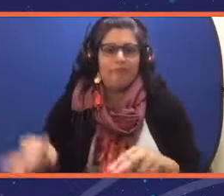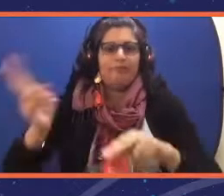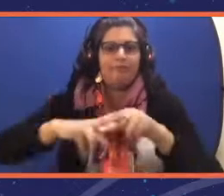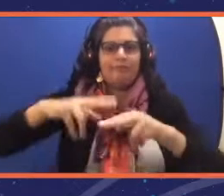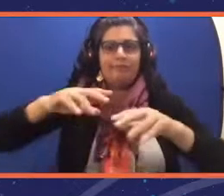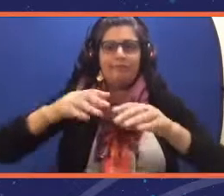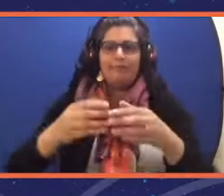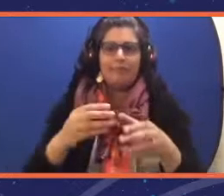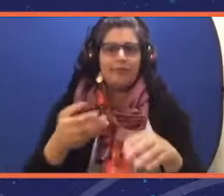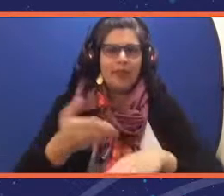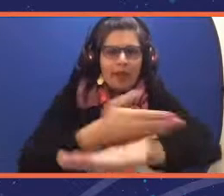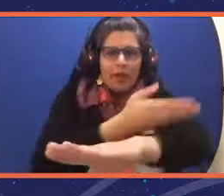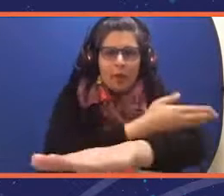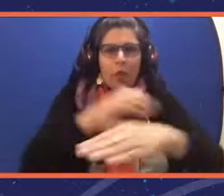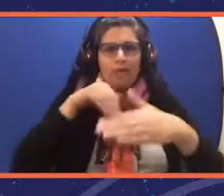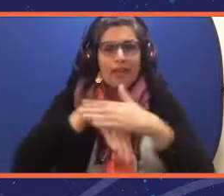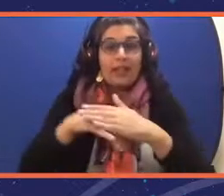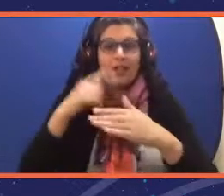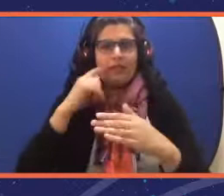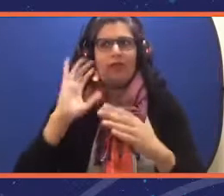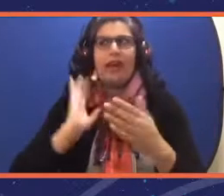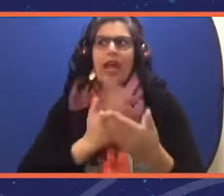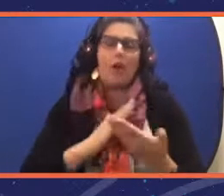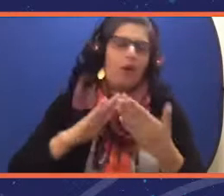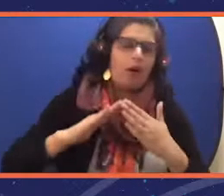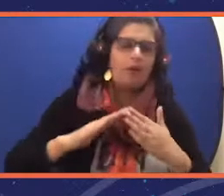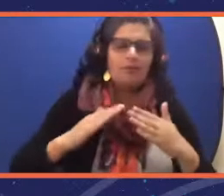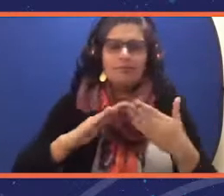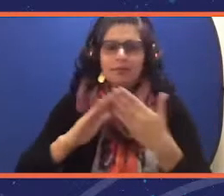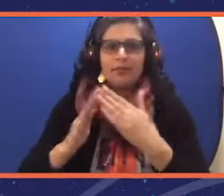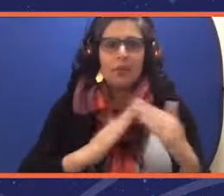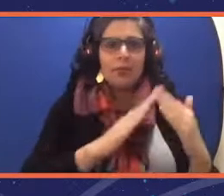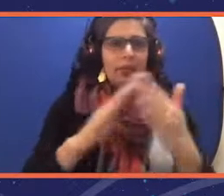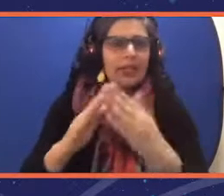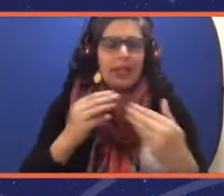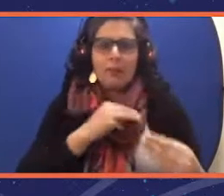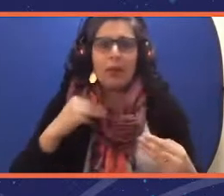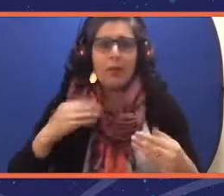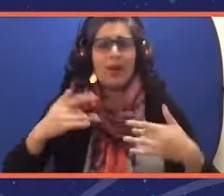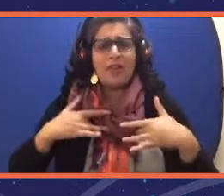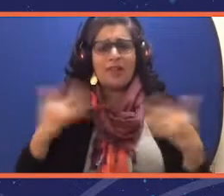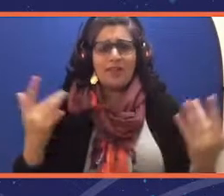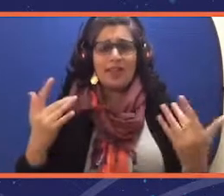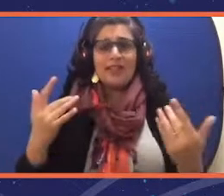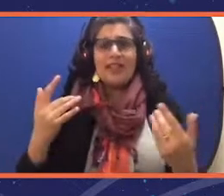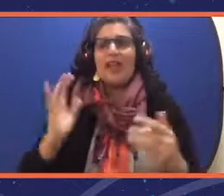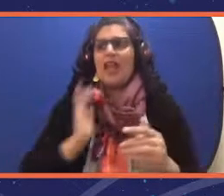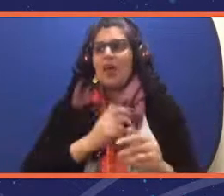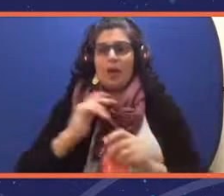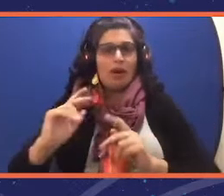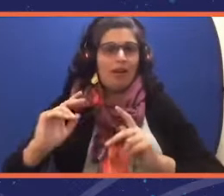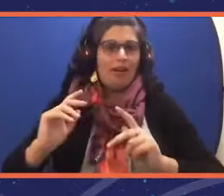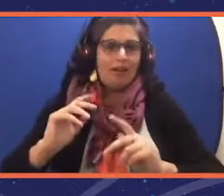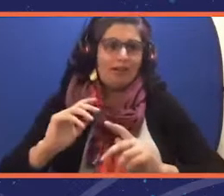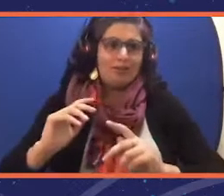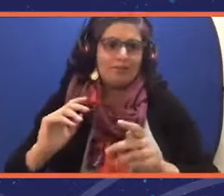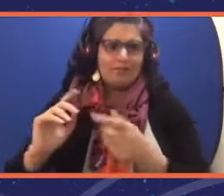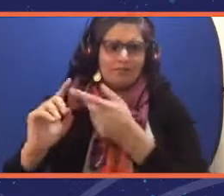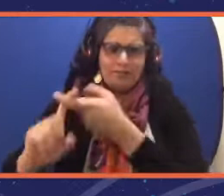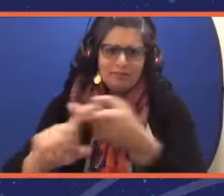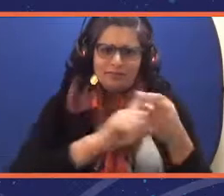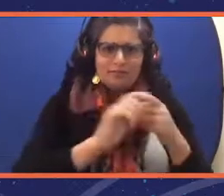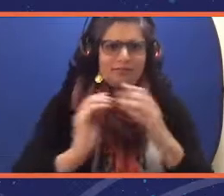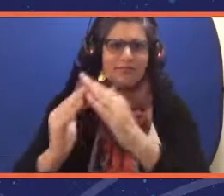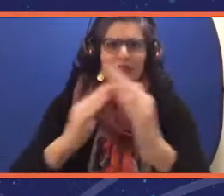our community members and comrades with disabilities and who are Spanish speakers. MG has committed to